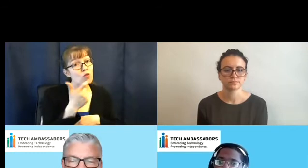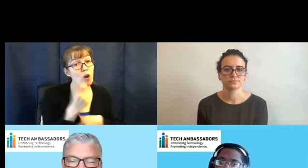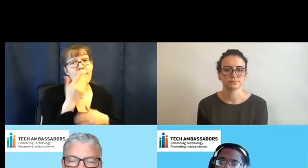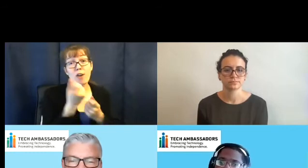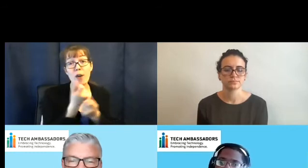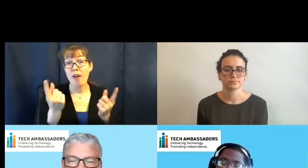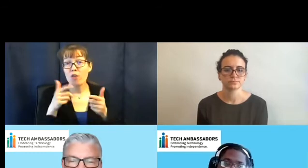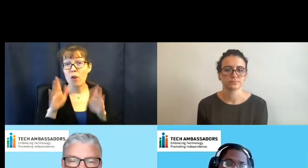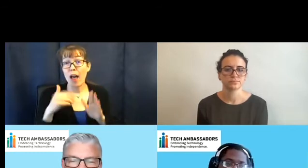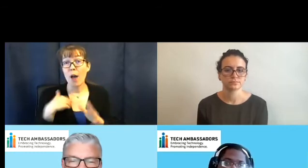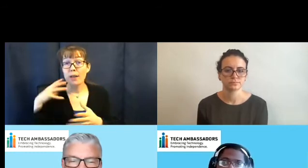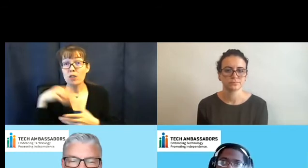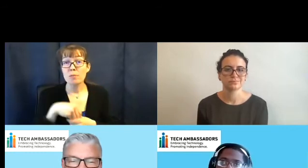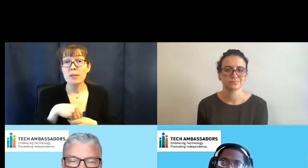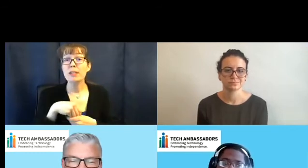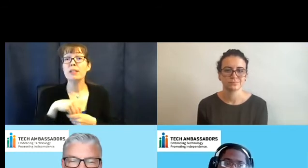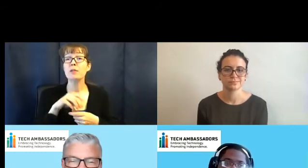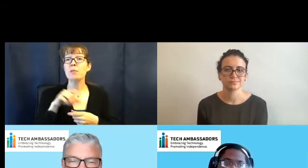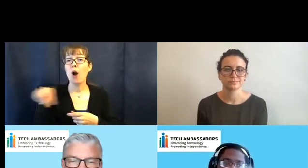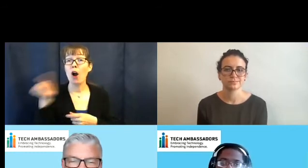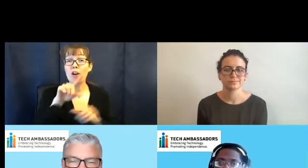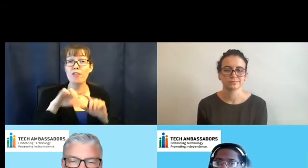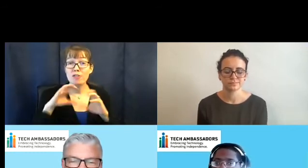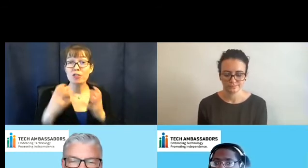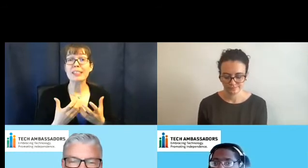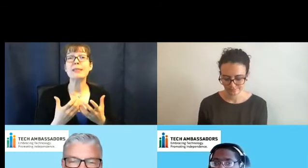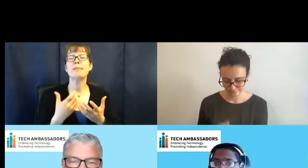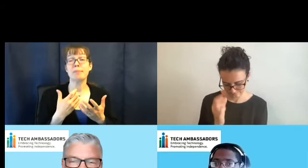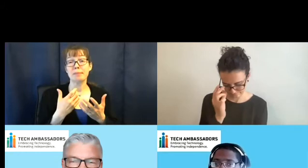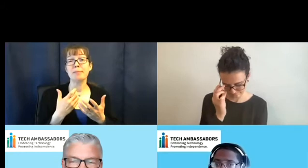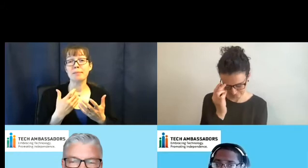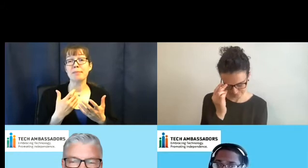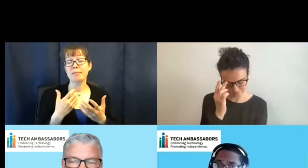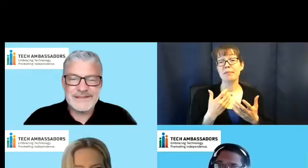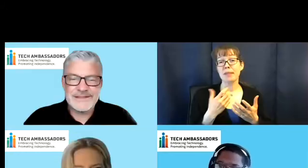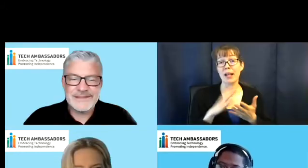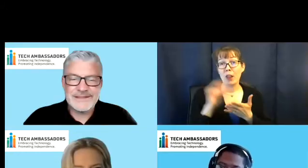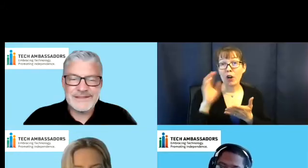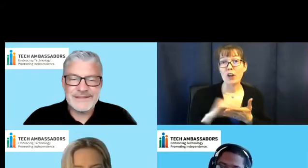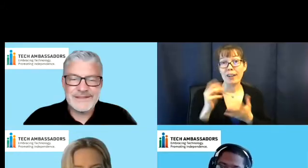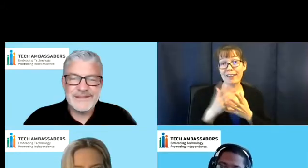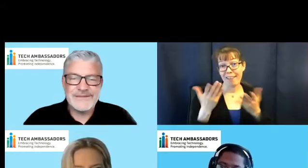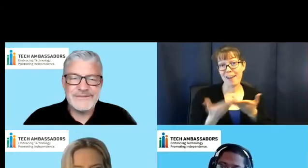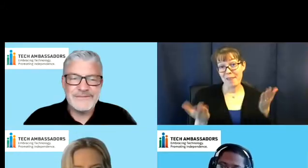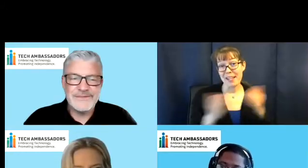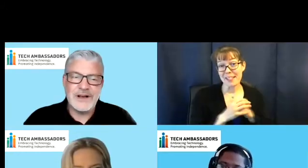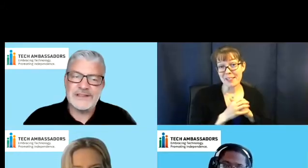allowing me to be part of you, um, your life, um, and learning a lot of things.